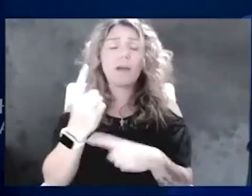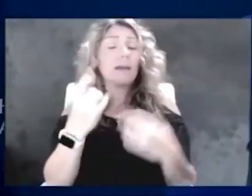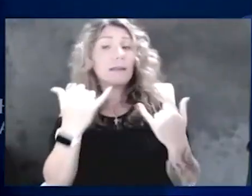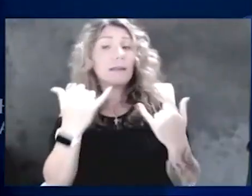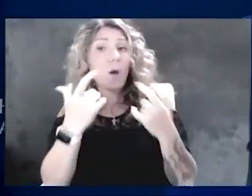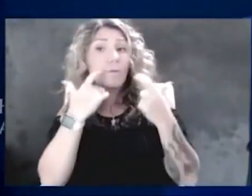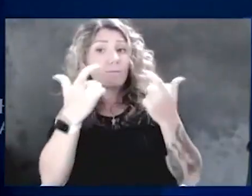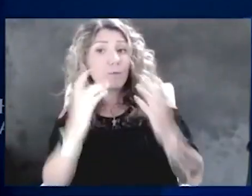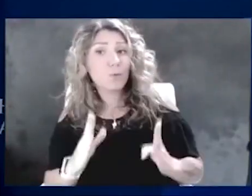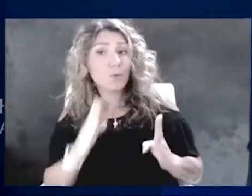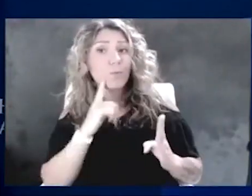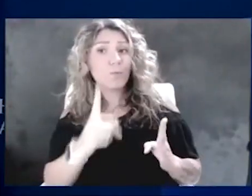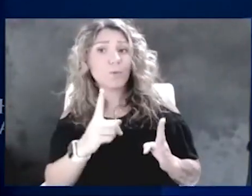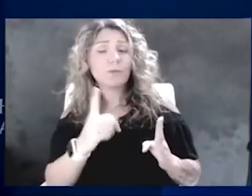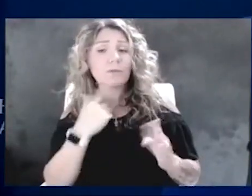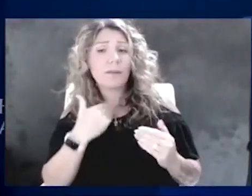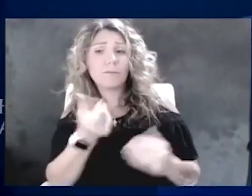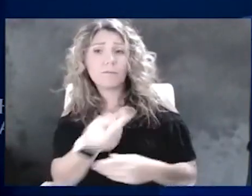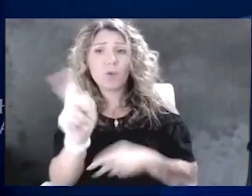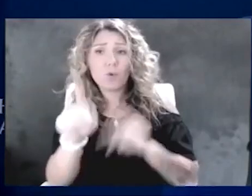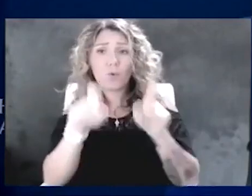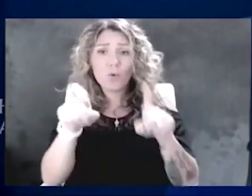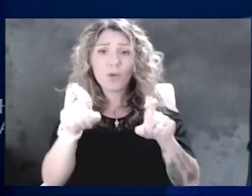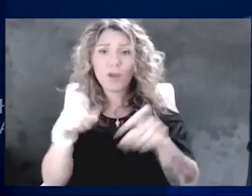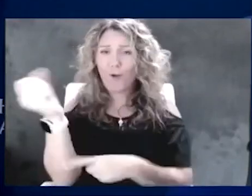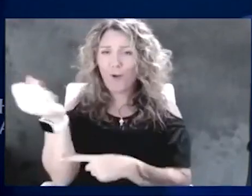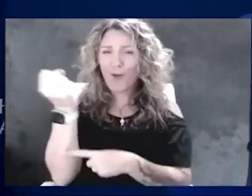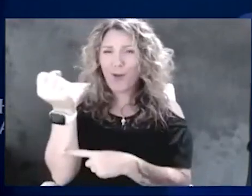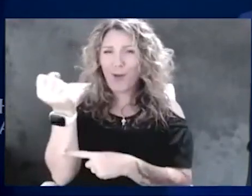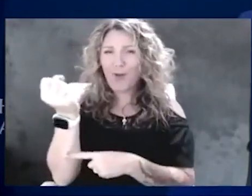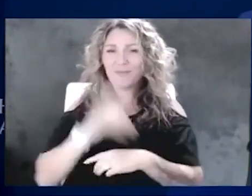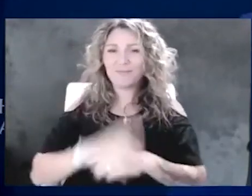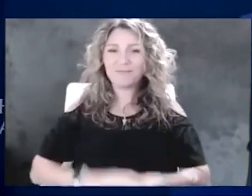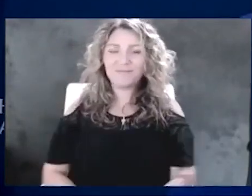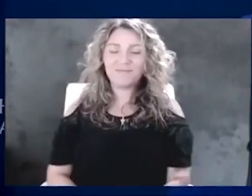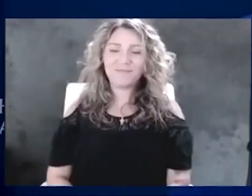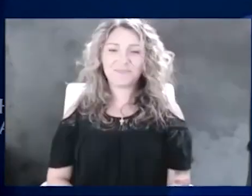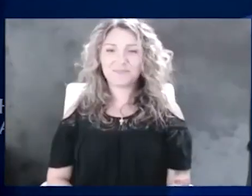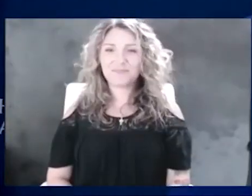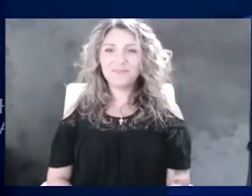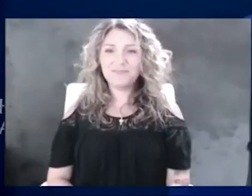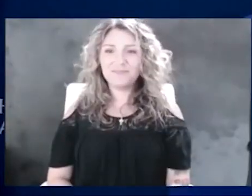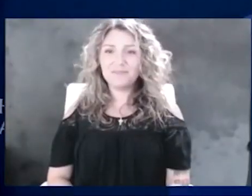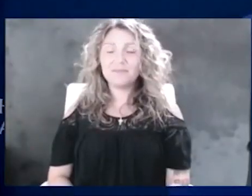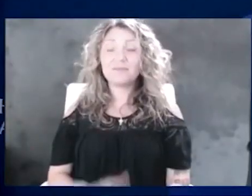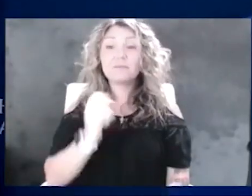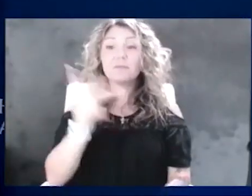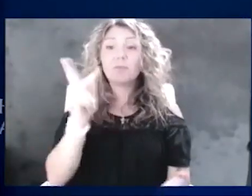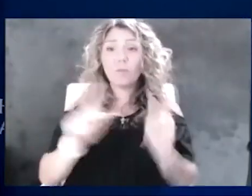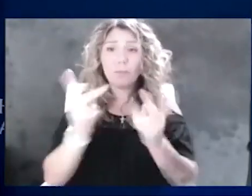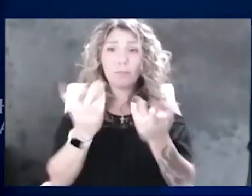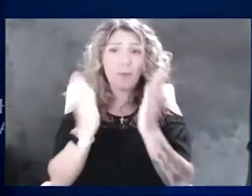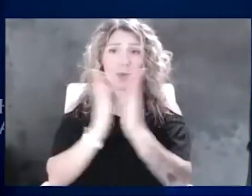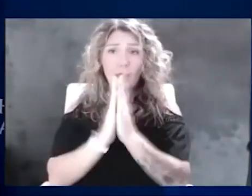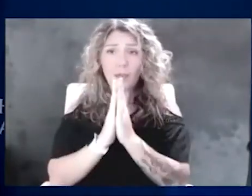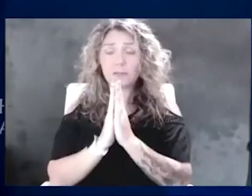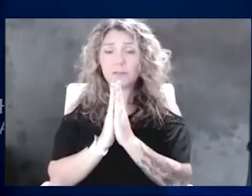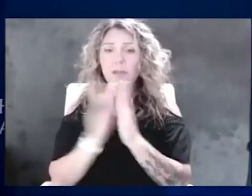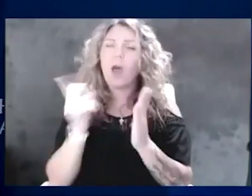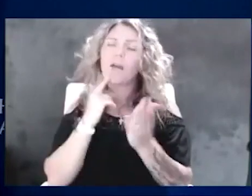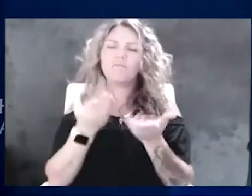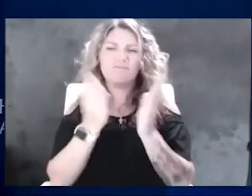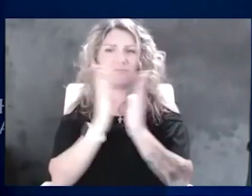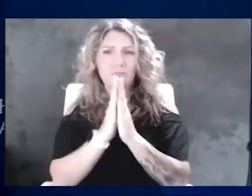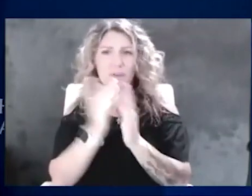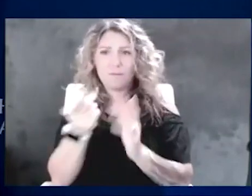They do. Hold on, I'm getting to them really quick. A couple of people are asking, I'll ask you this. A couple of people are asking